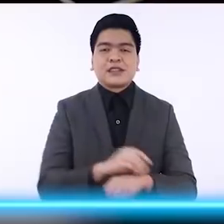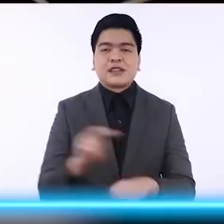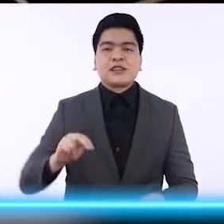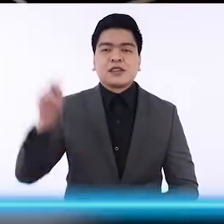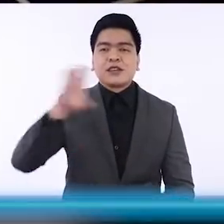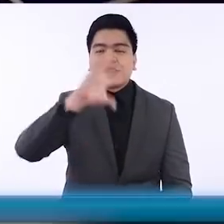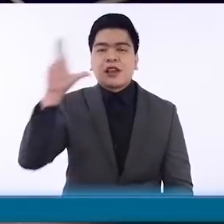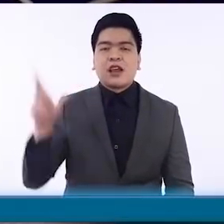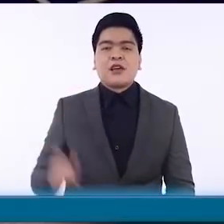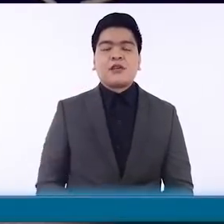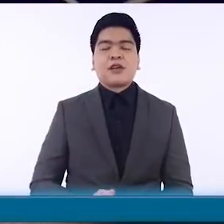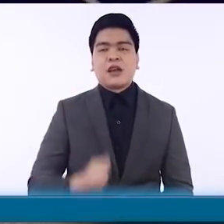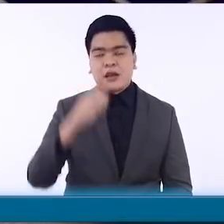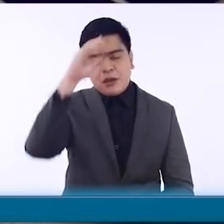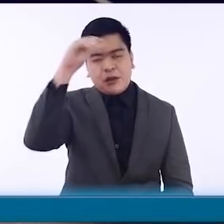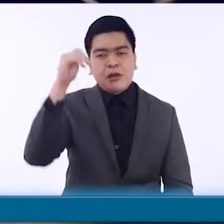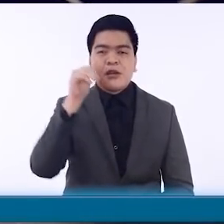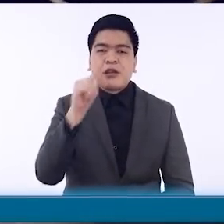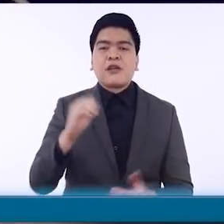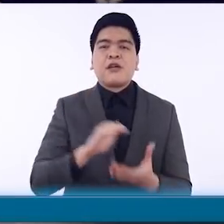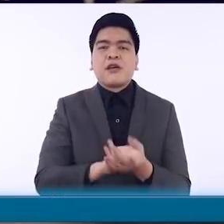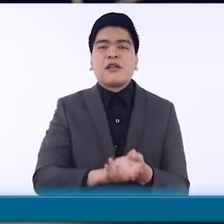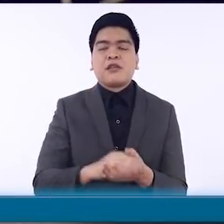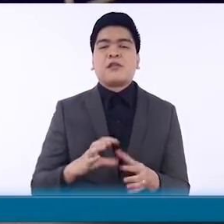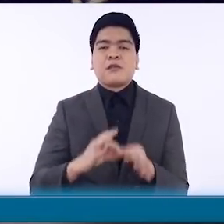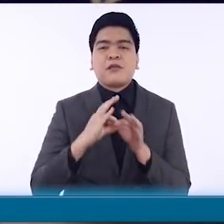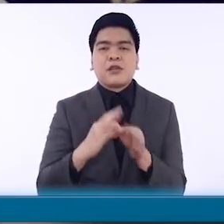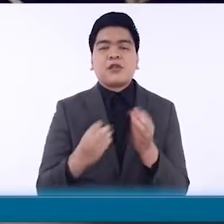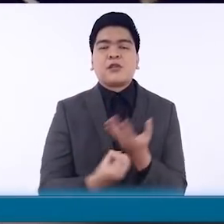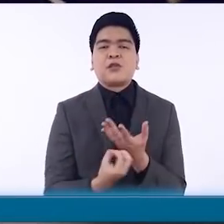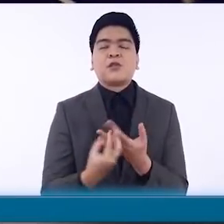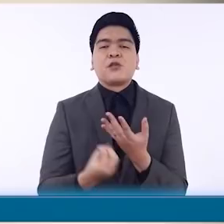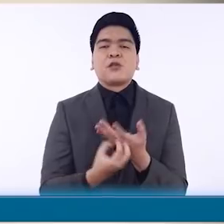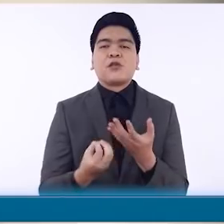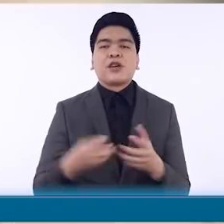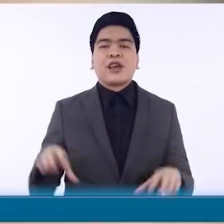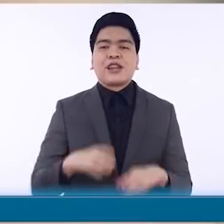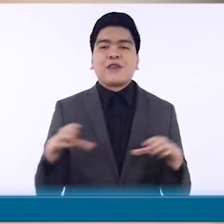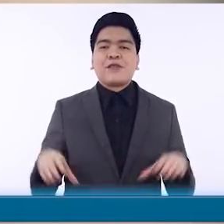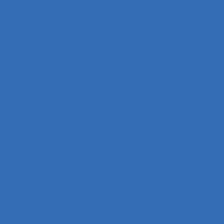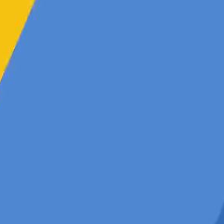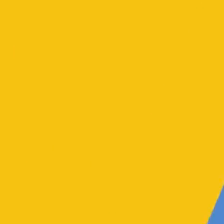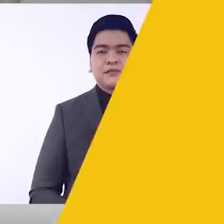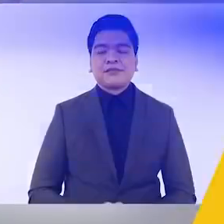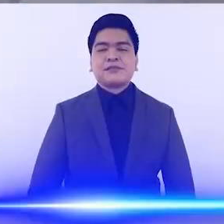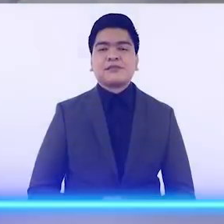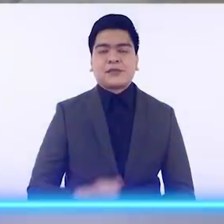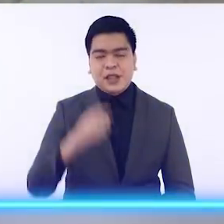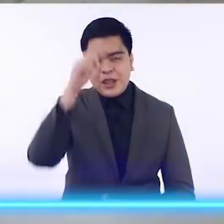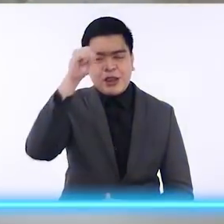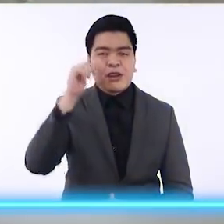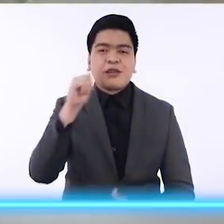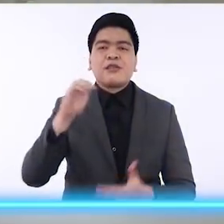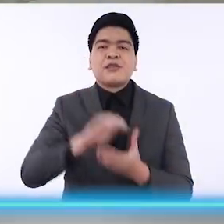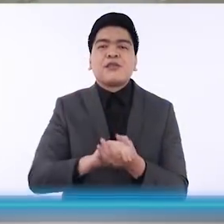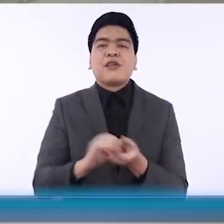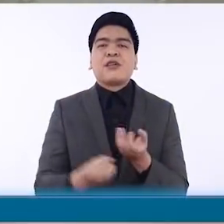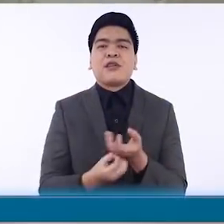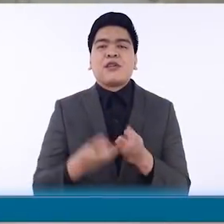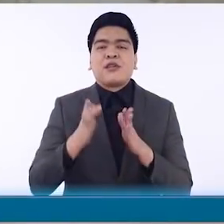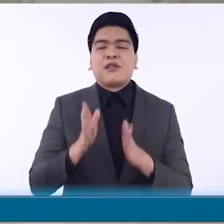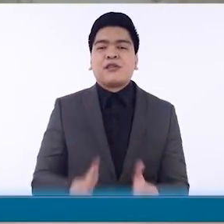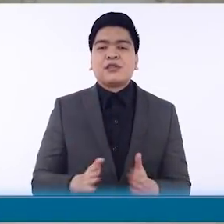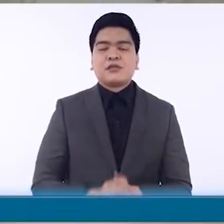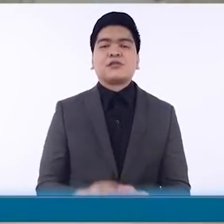In the district of Northern Africa, married couples bonded through a cooking activity. Mr. and